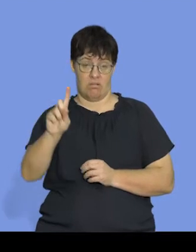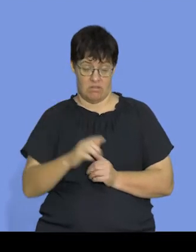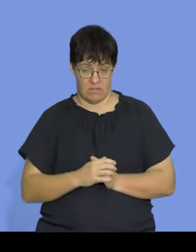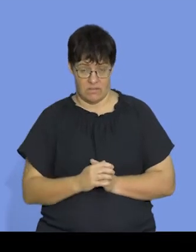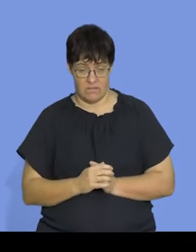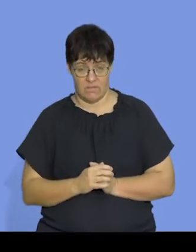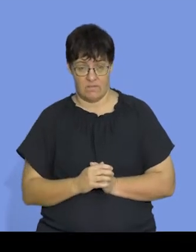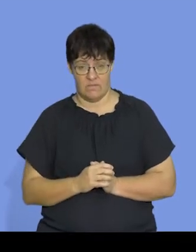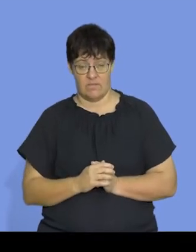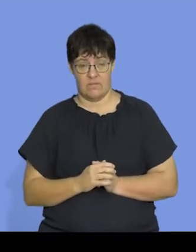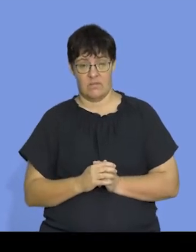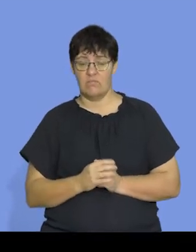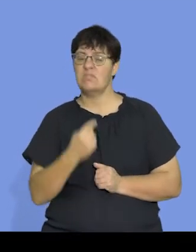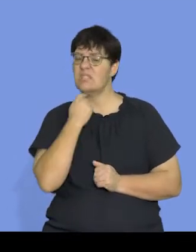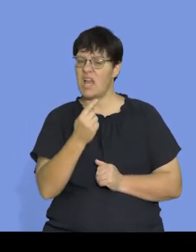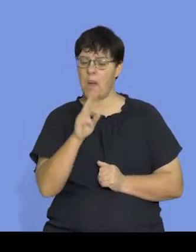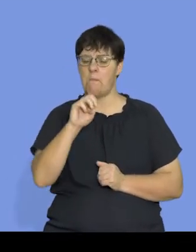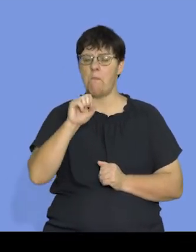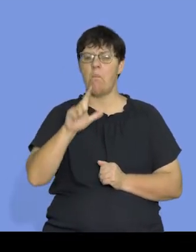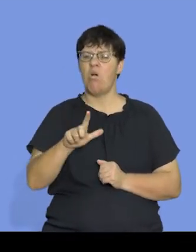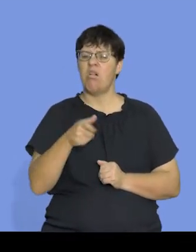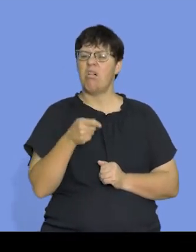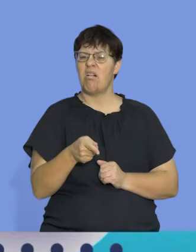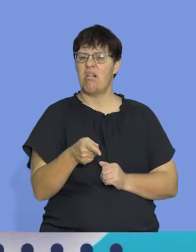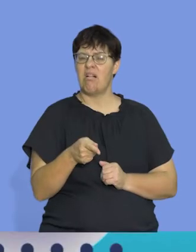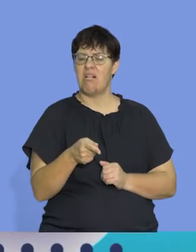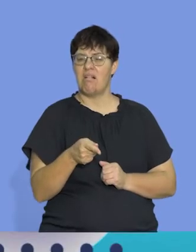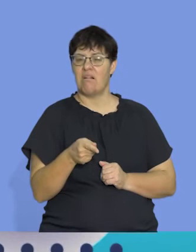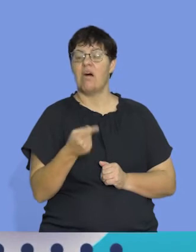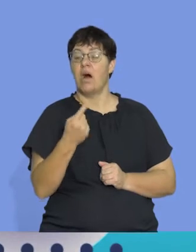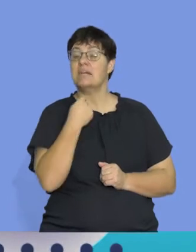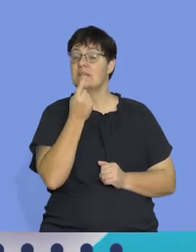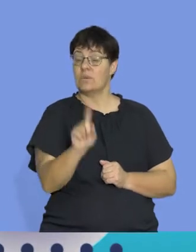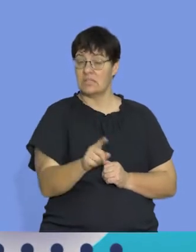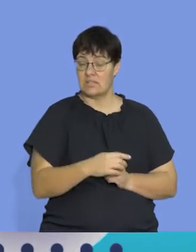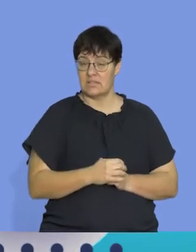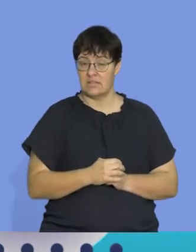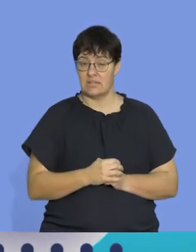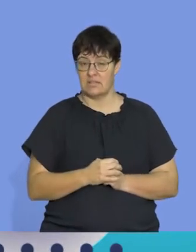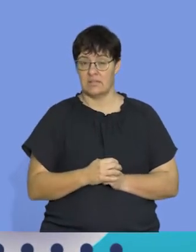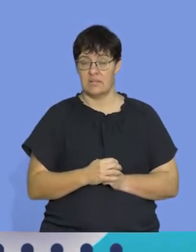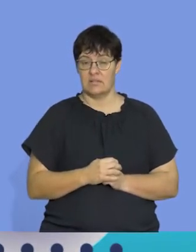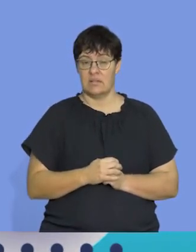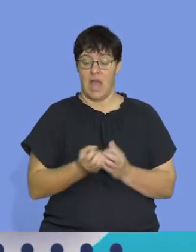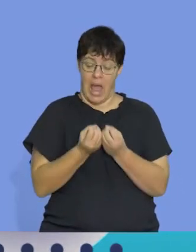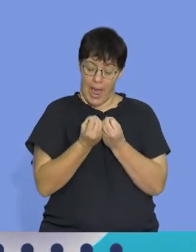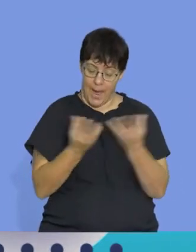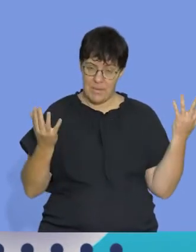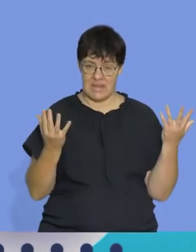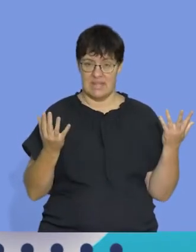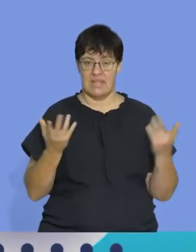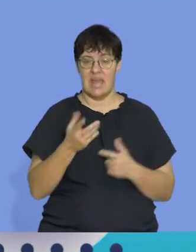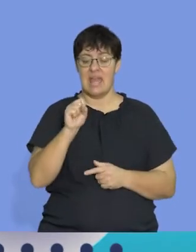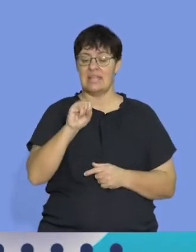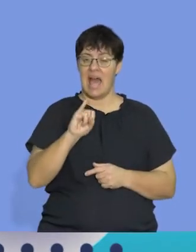per mole. And when we talk about a mole of a substance, remember we are talking about the amount of matter, the SI unit